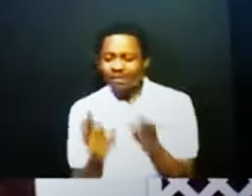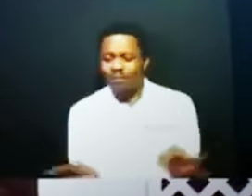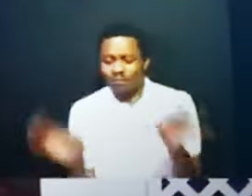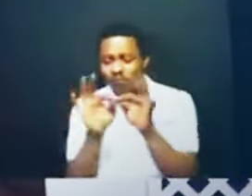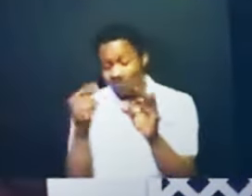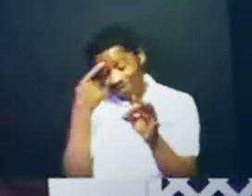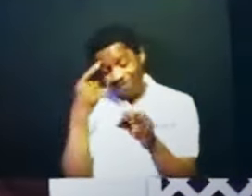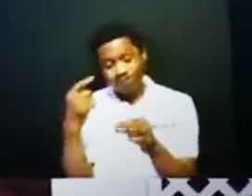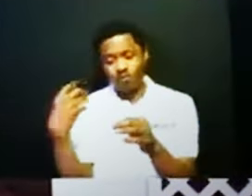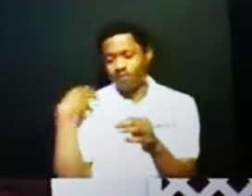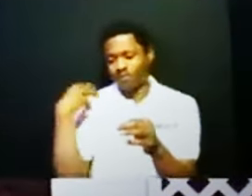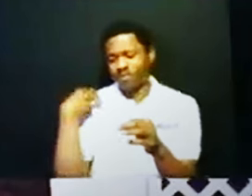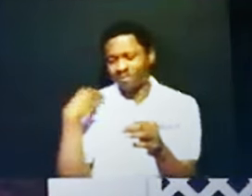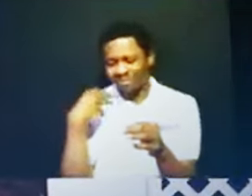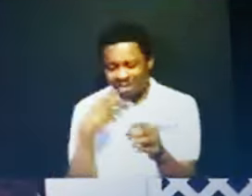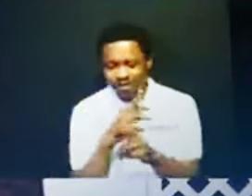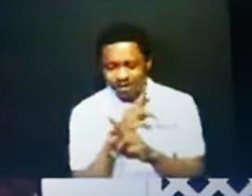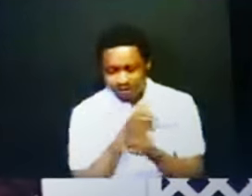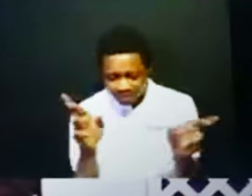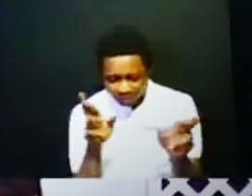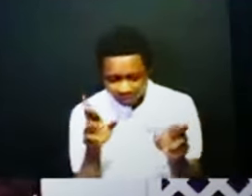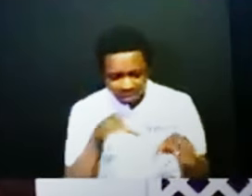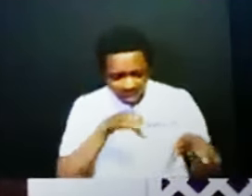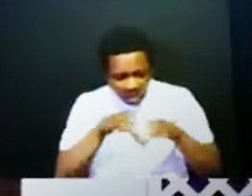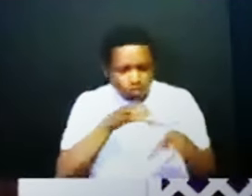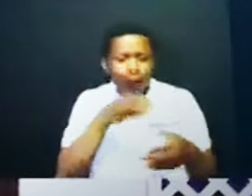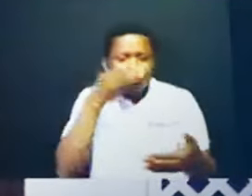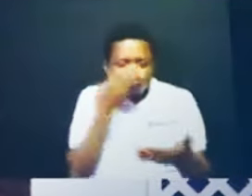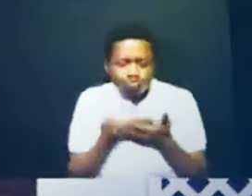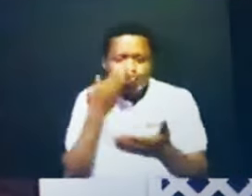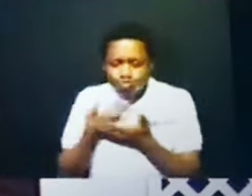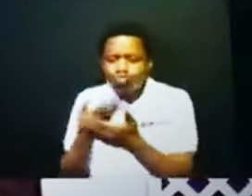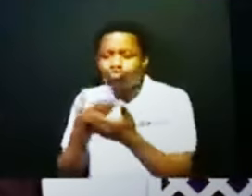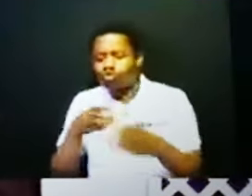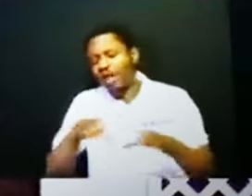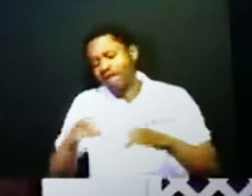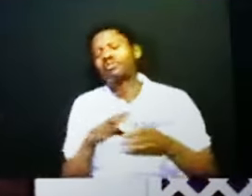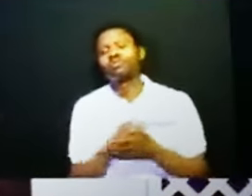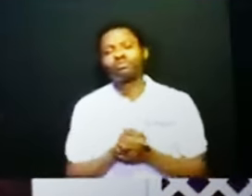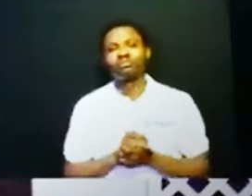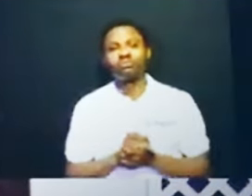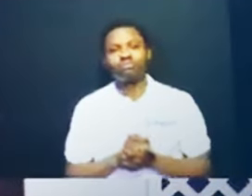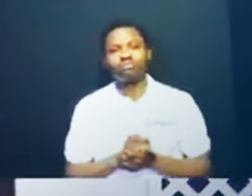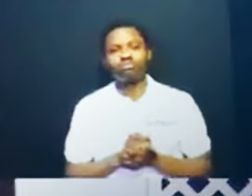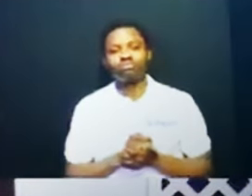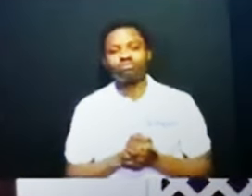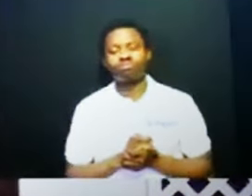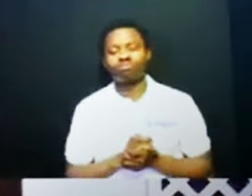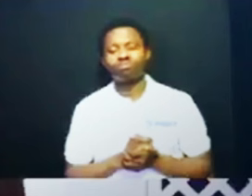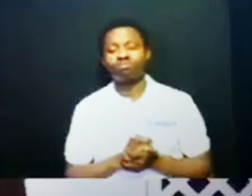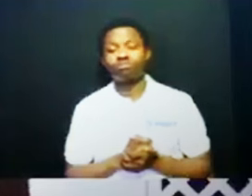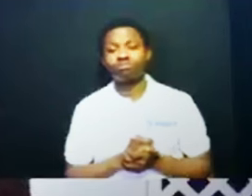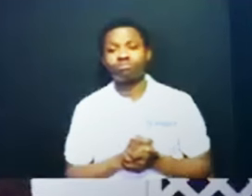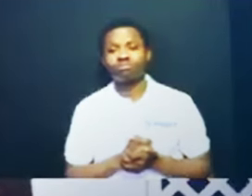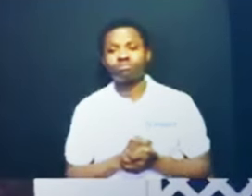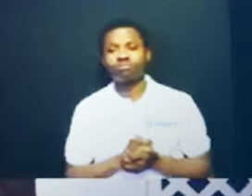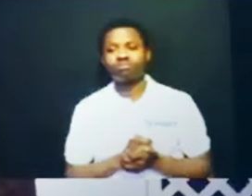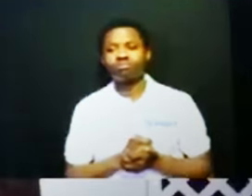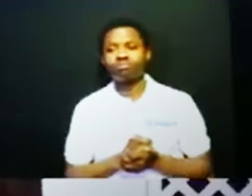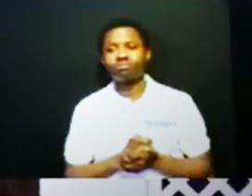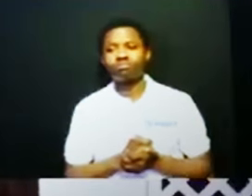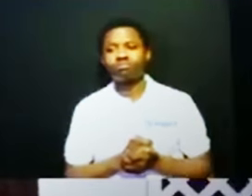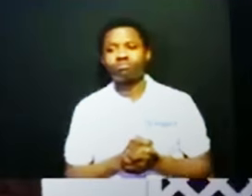and prepared to do any good work. Na se obi etin ho efri ye num hua, obeye adia wobuo